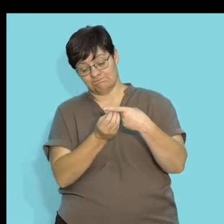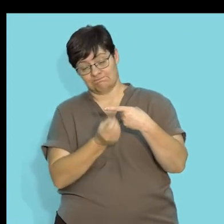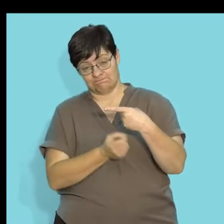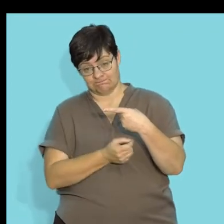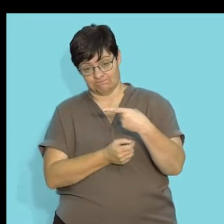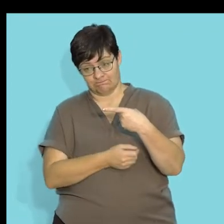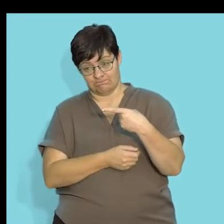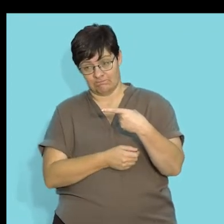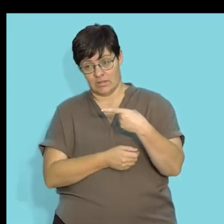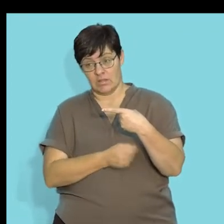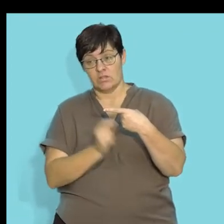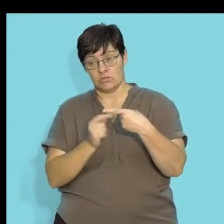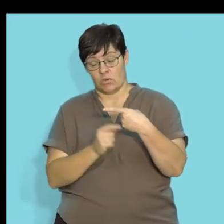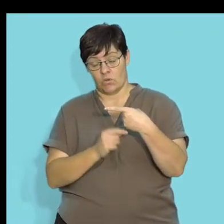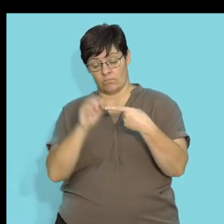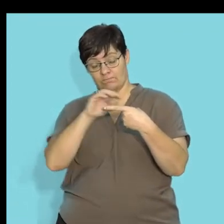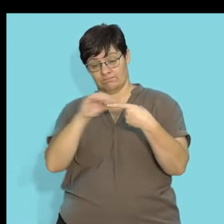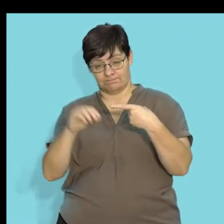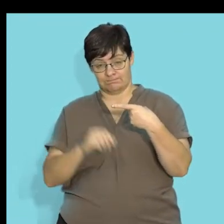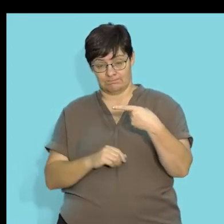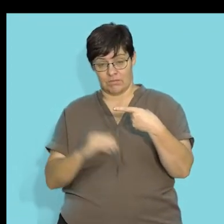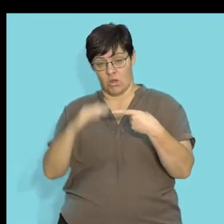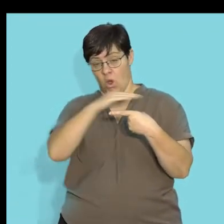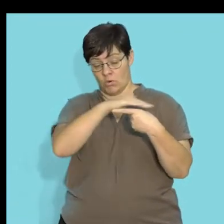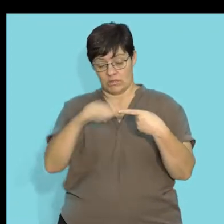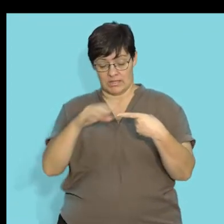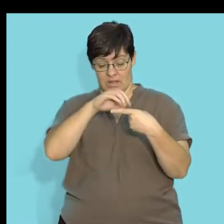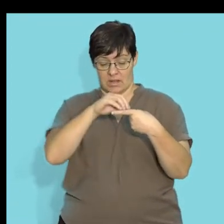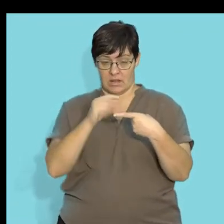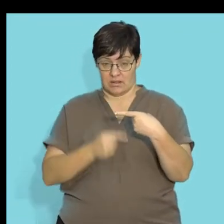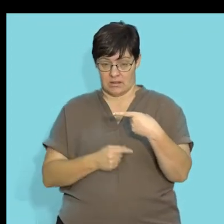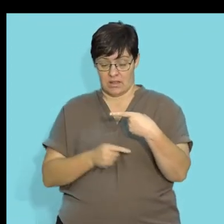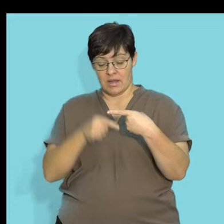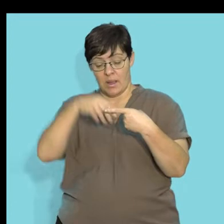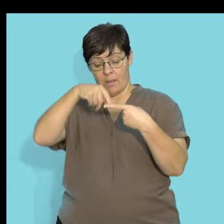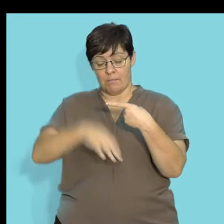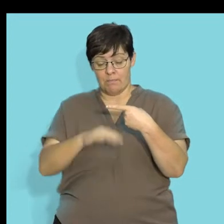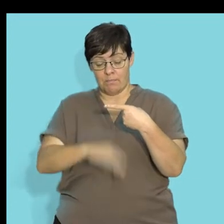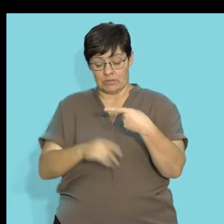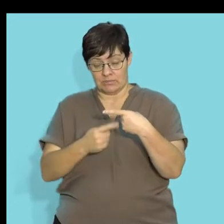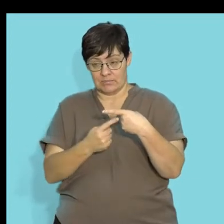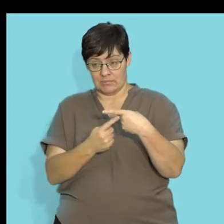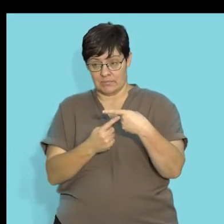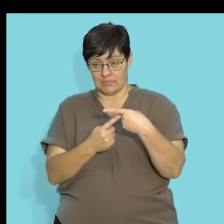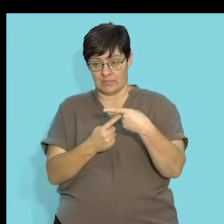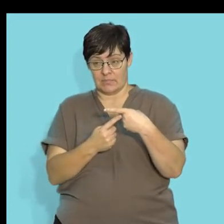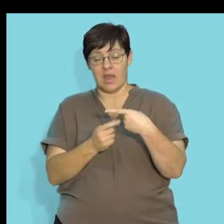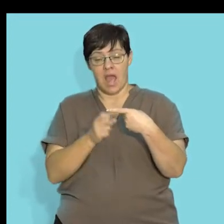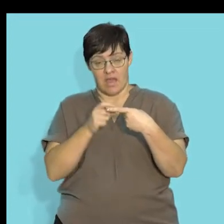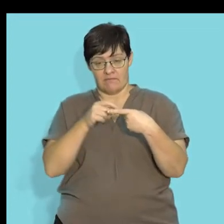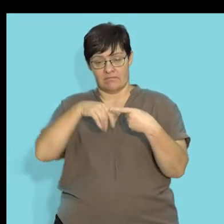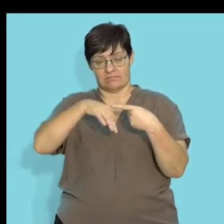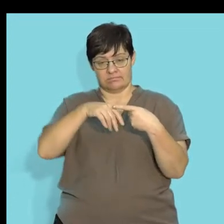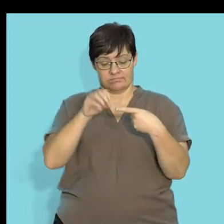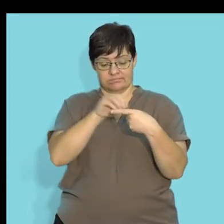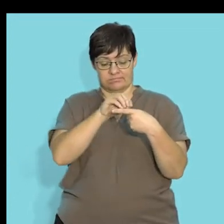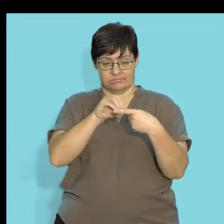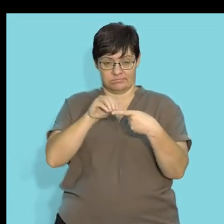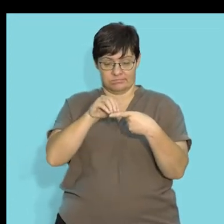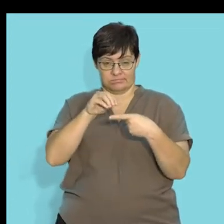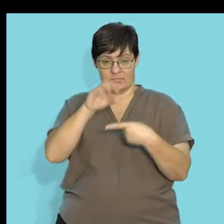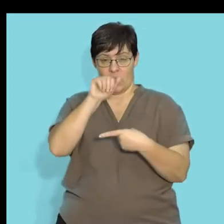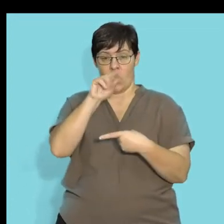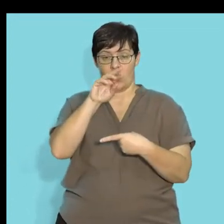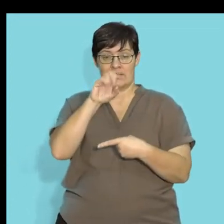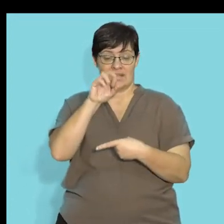the stem and root. So the plant is placed along a horizontal surface, and at the bottom of that we see the accumulation of the